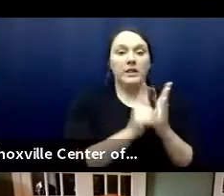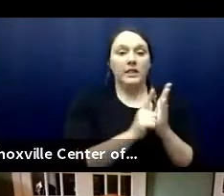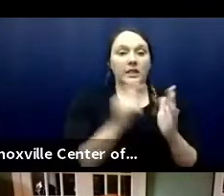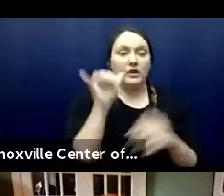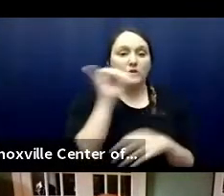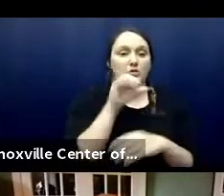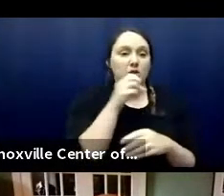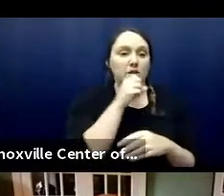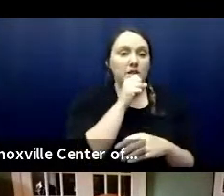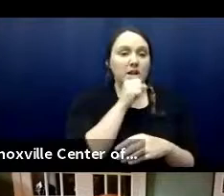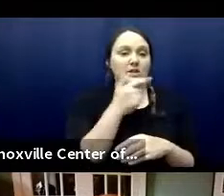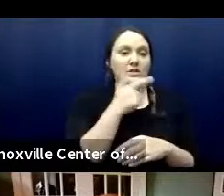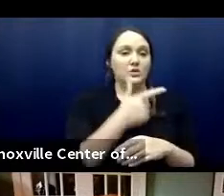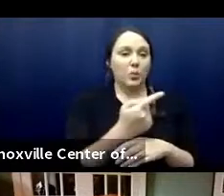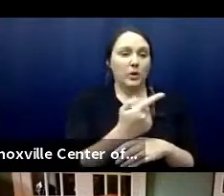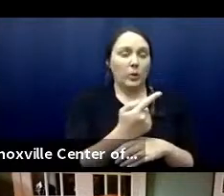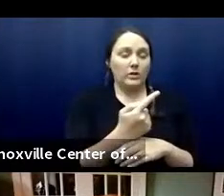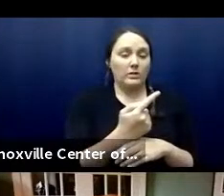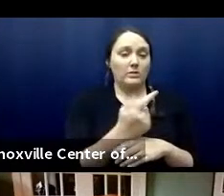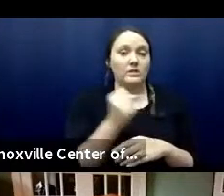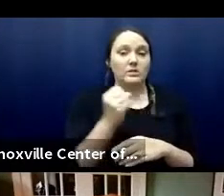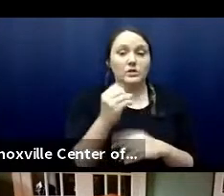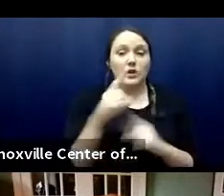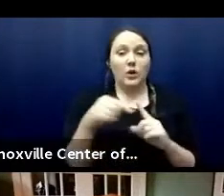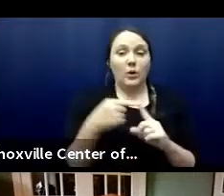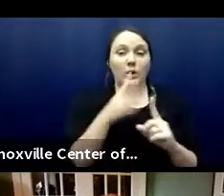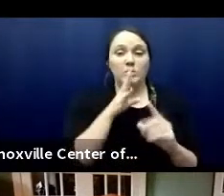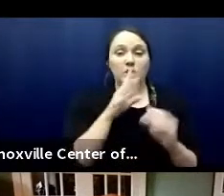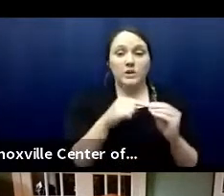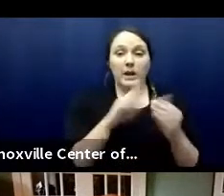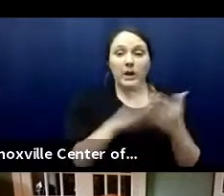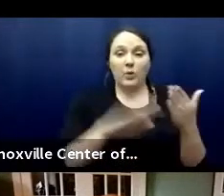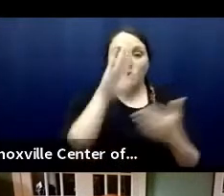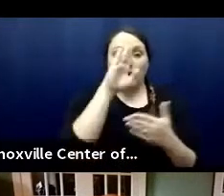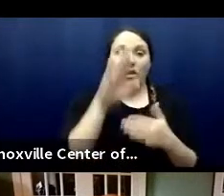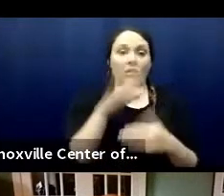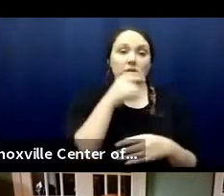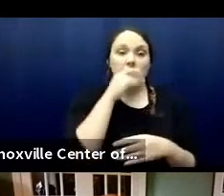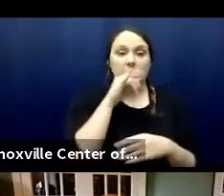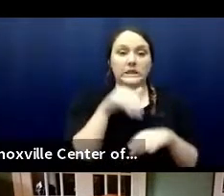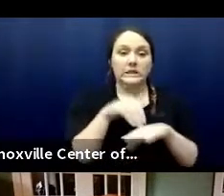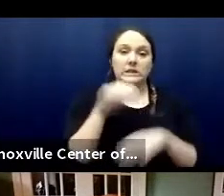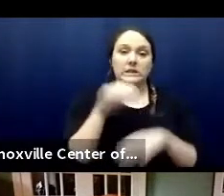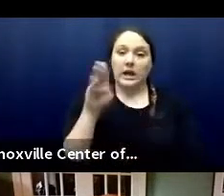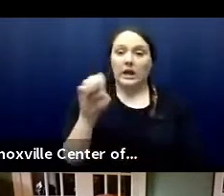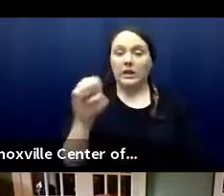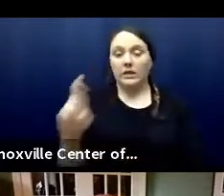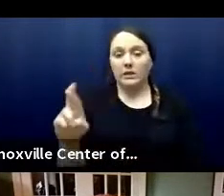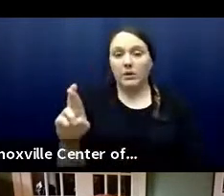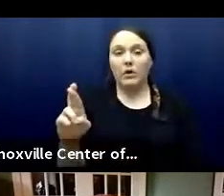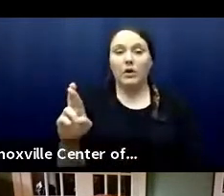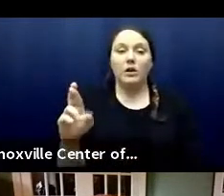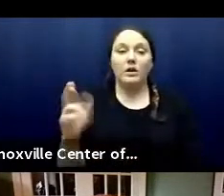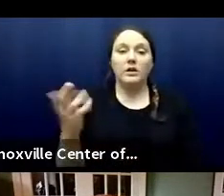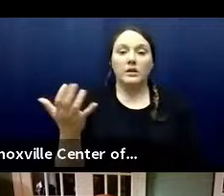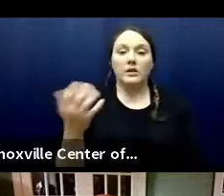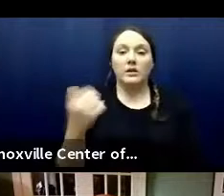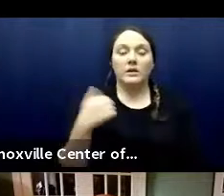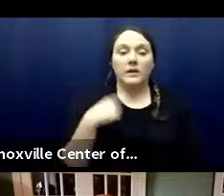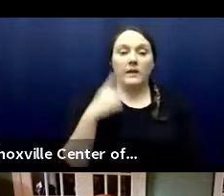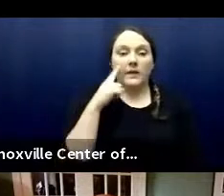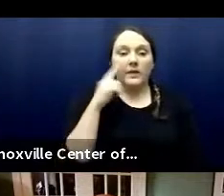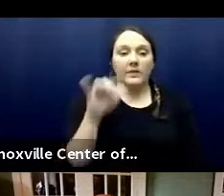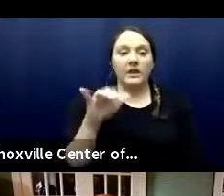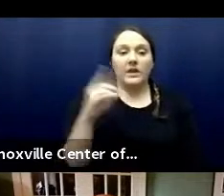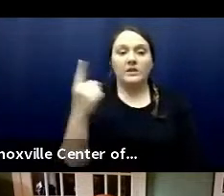is 21. So when we're talking about college kids at bars, I mean, I think that's